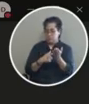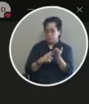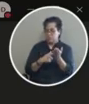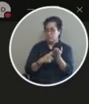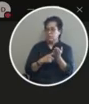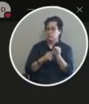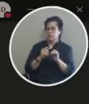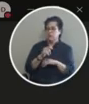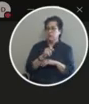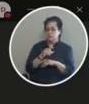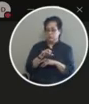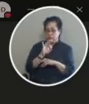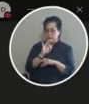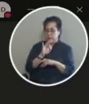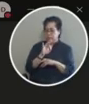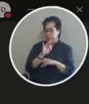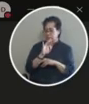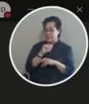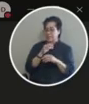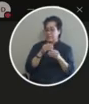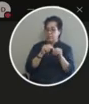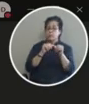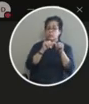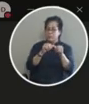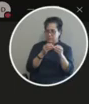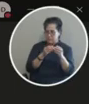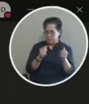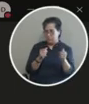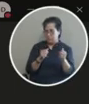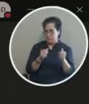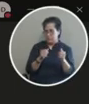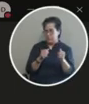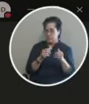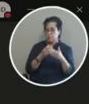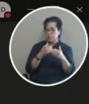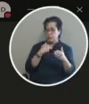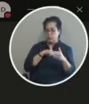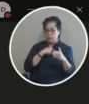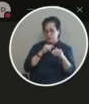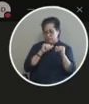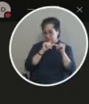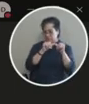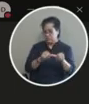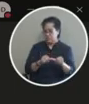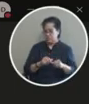to really find that solution, that permanent solution to really address the full need moving forward.